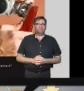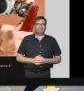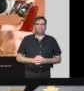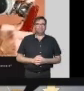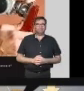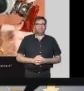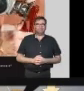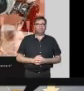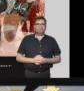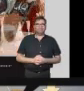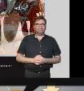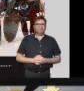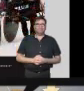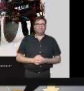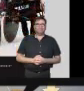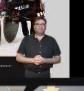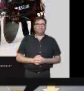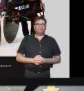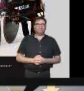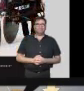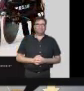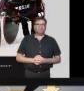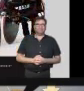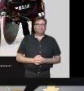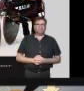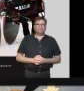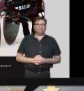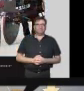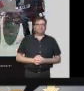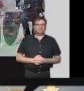modern prosthetic limb, a wheelchair adapted for cycling.